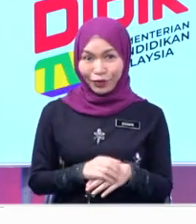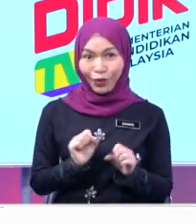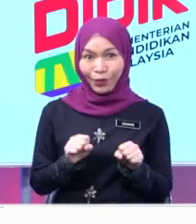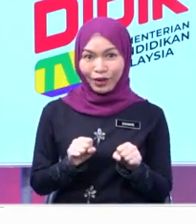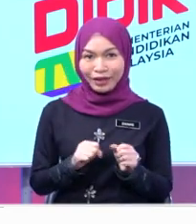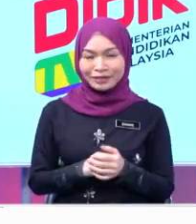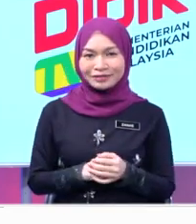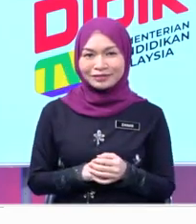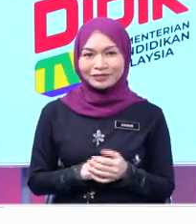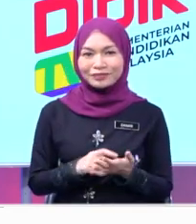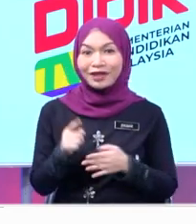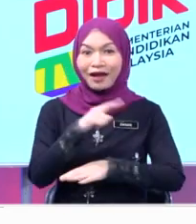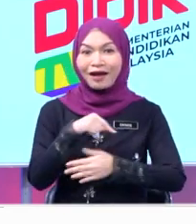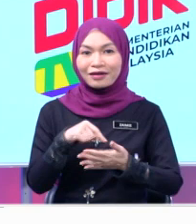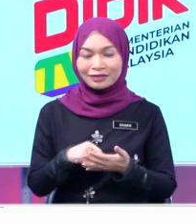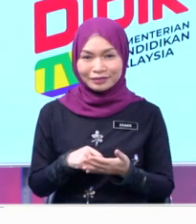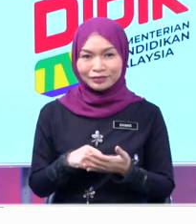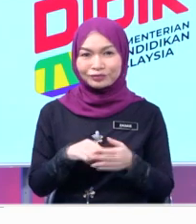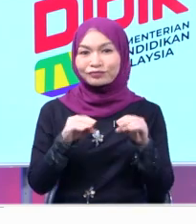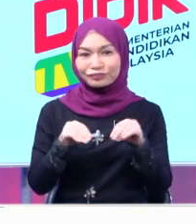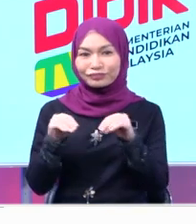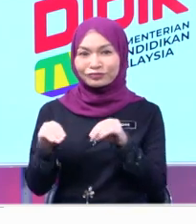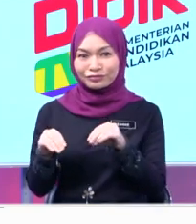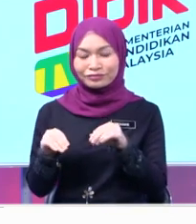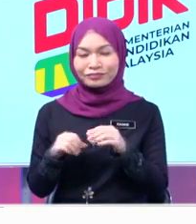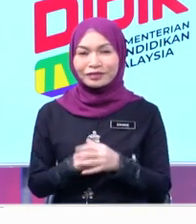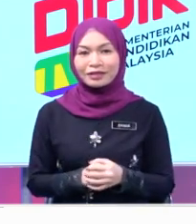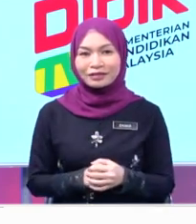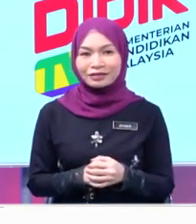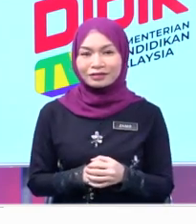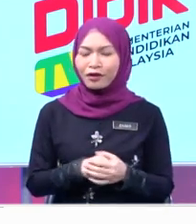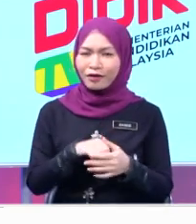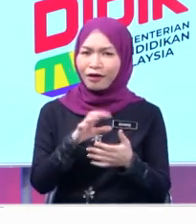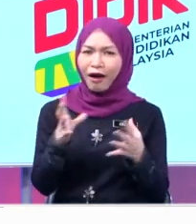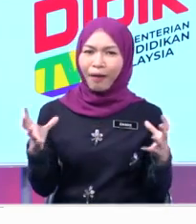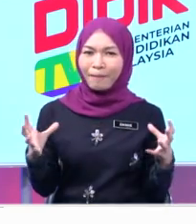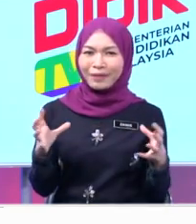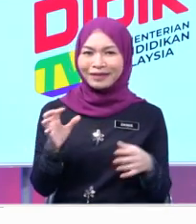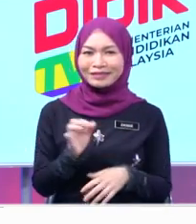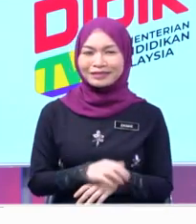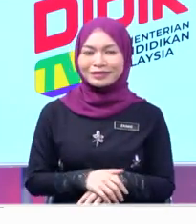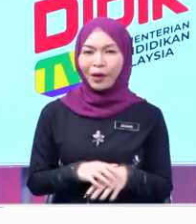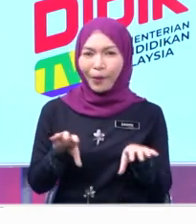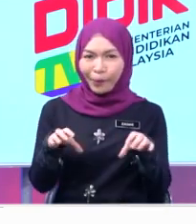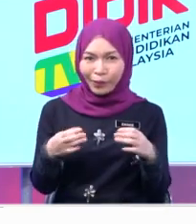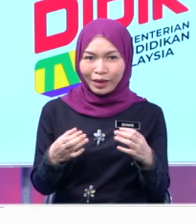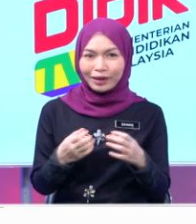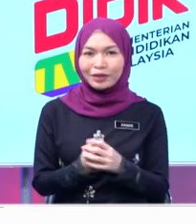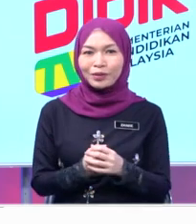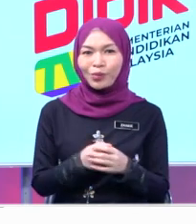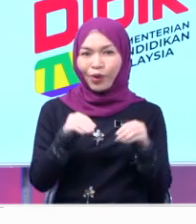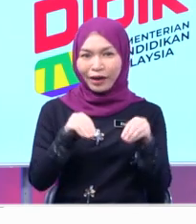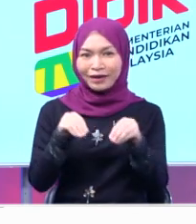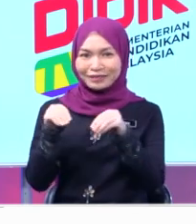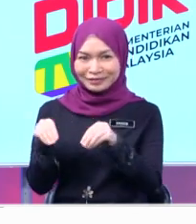These days, growing your food has been done by many people. In my opinion, growing your own food is delicious, and instead of running